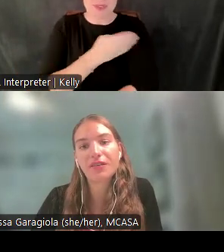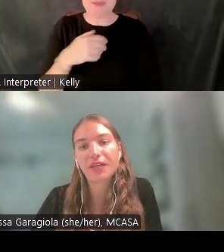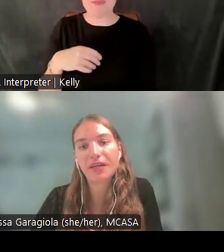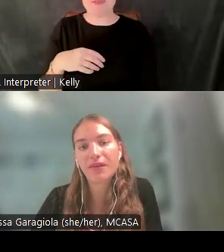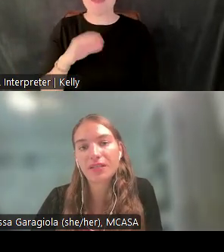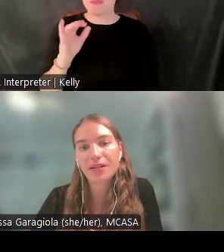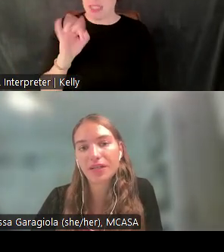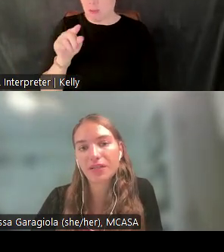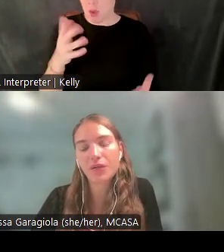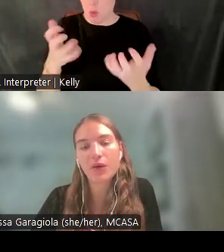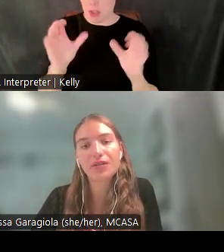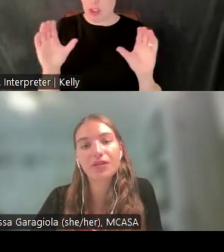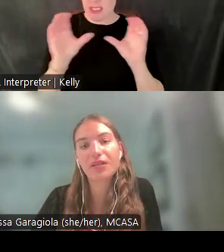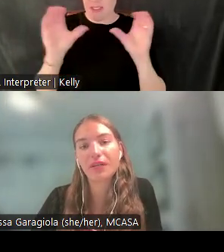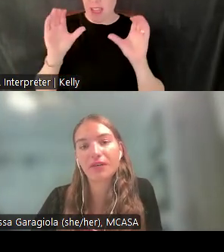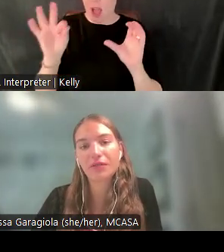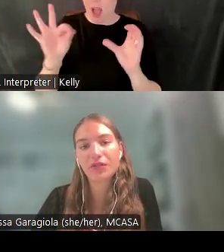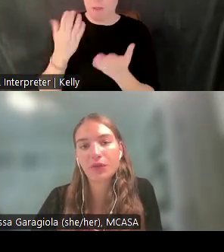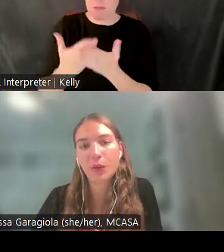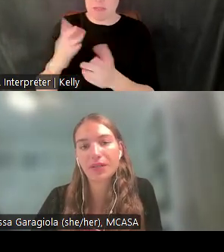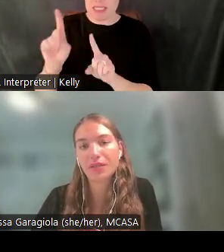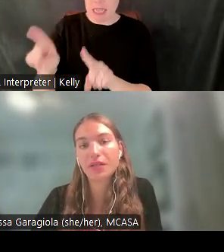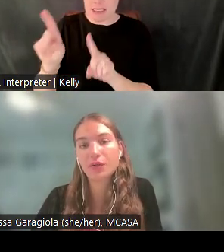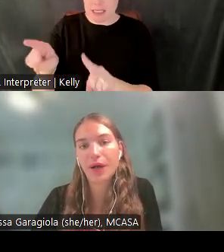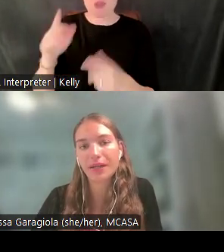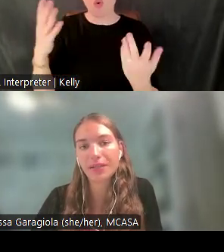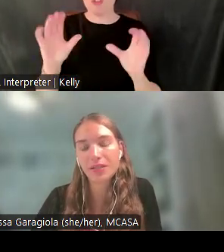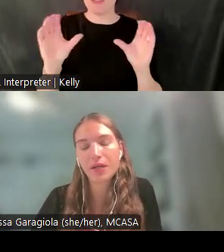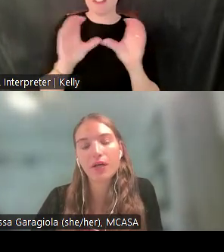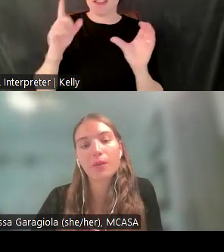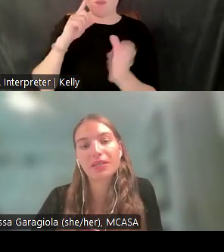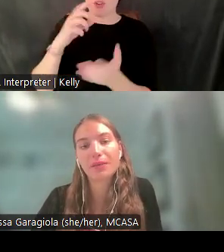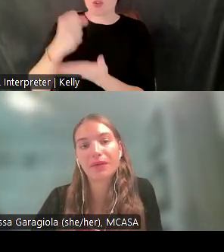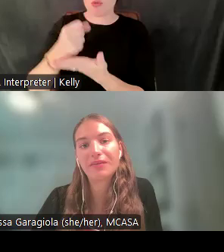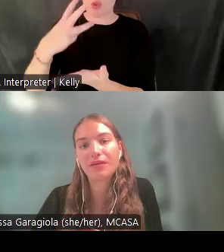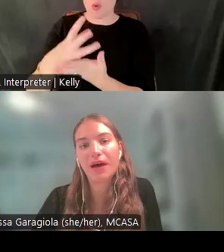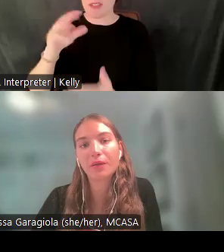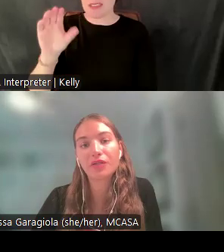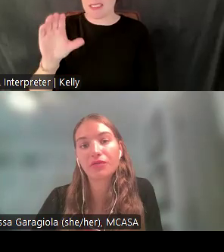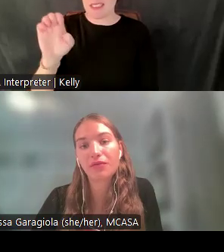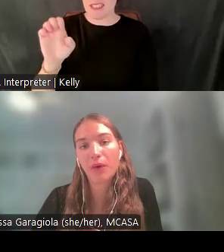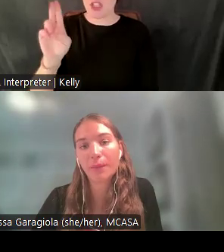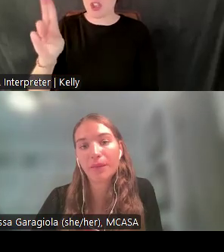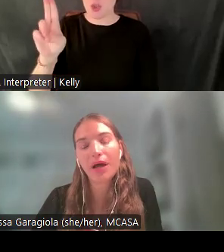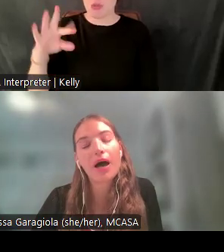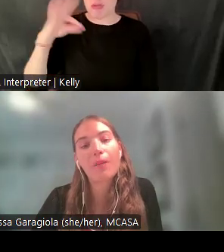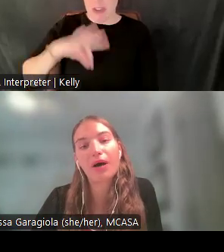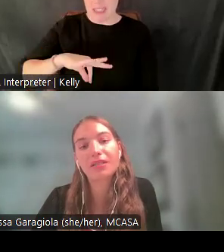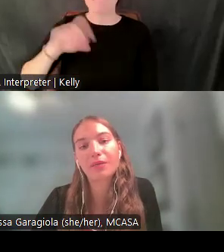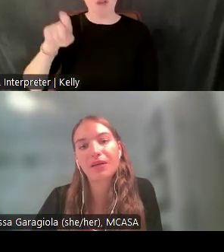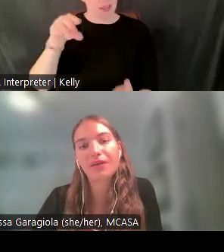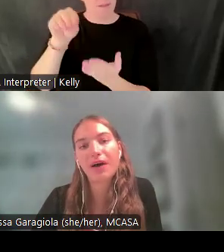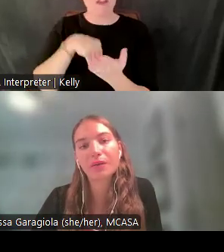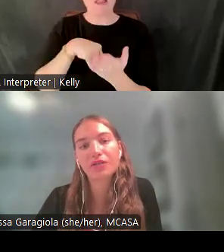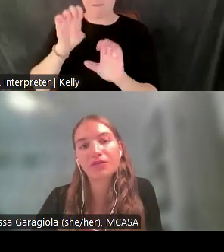a certificate of attendance or a certificate for social work CEU credits, you must complete the evaluation form.